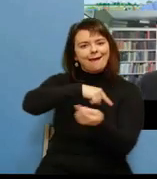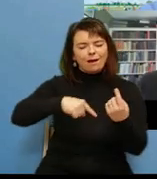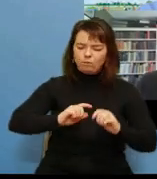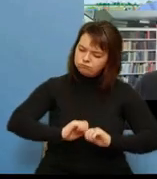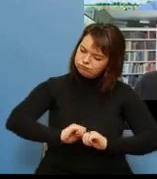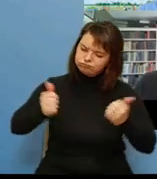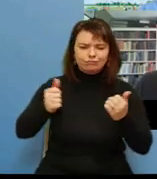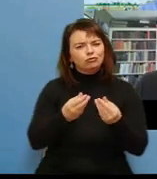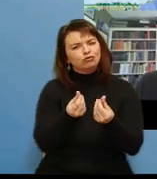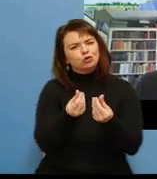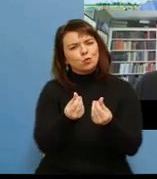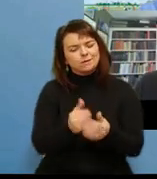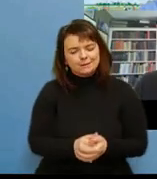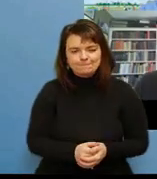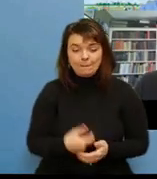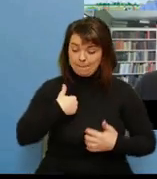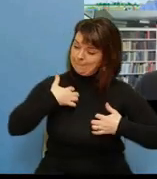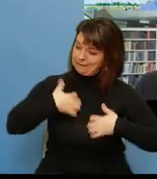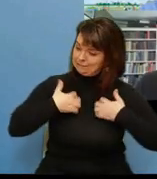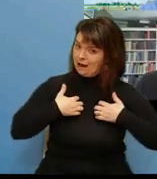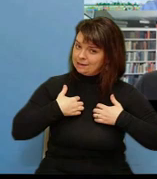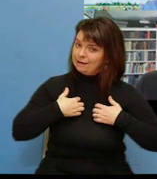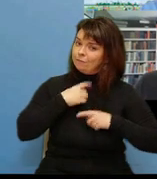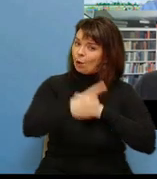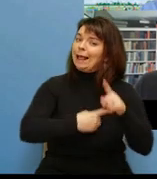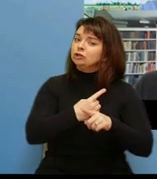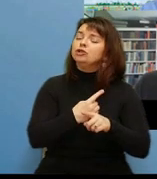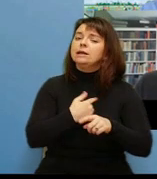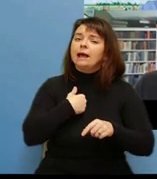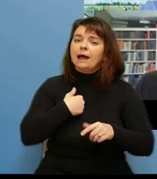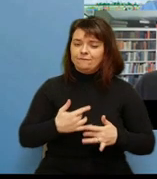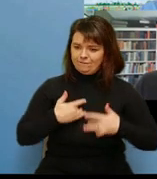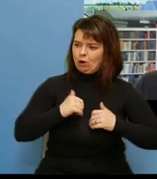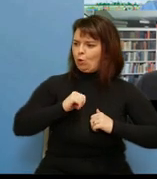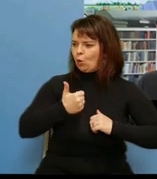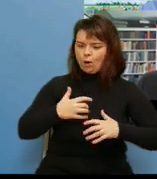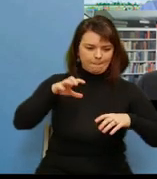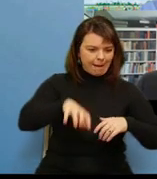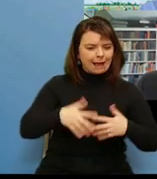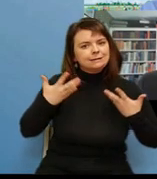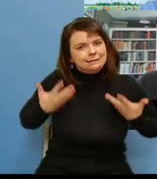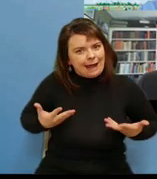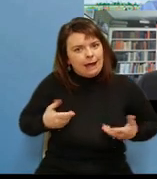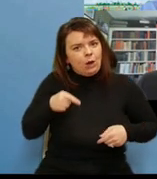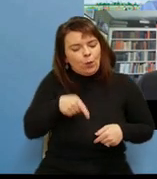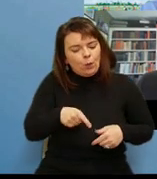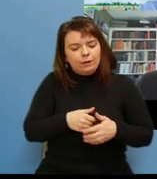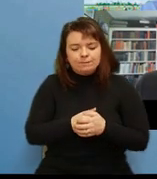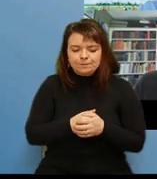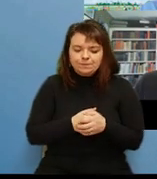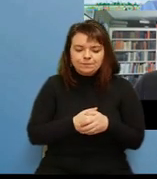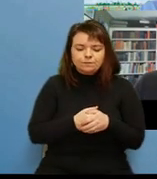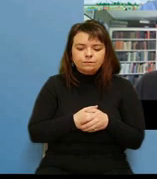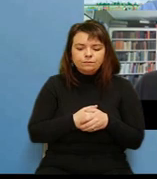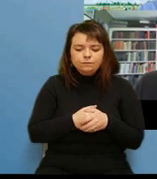got a wonderful resources to do. I'm excited about next year, because I think we are in a good place now.